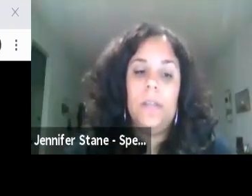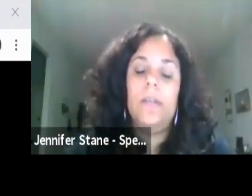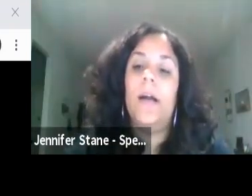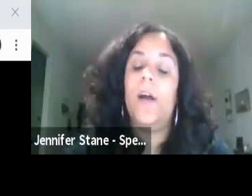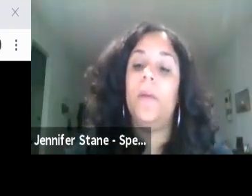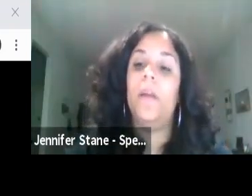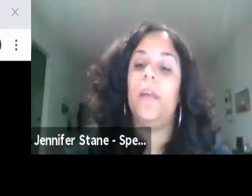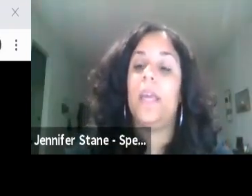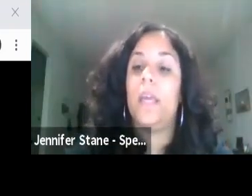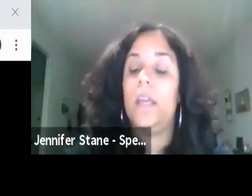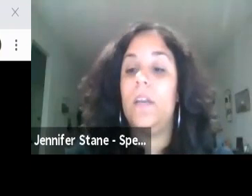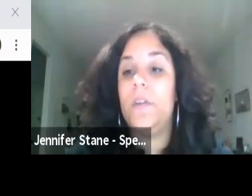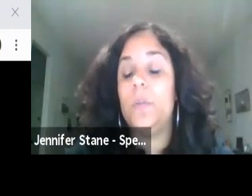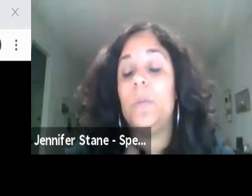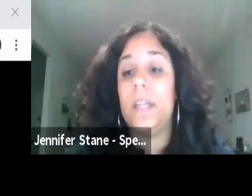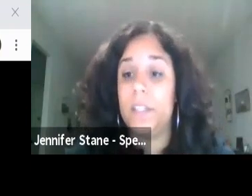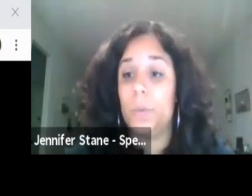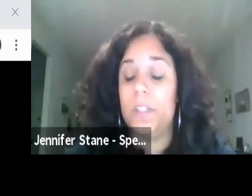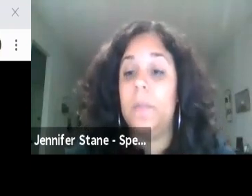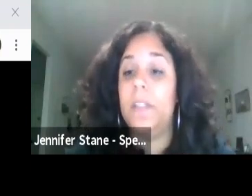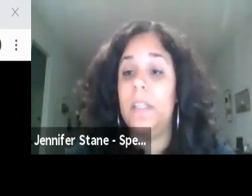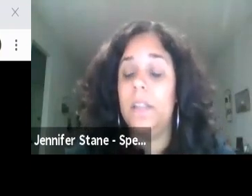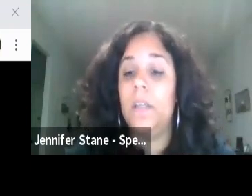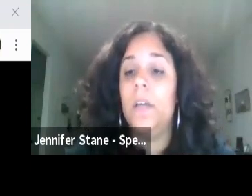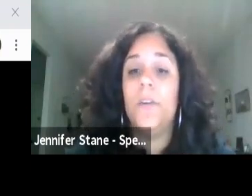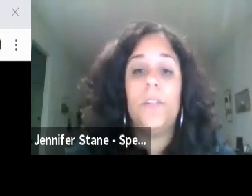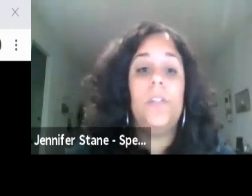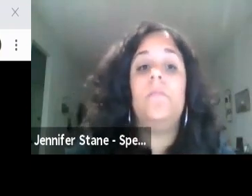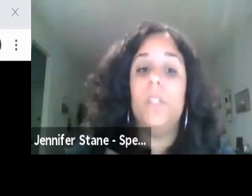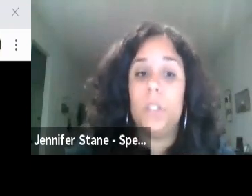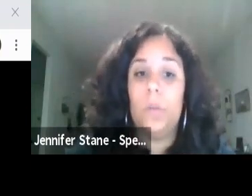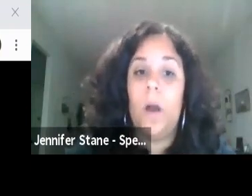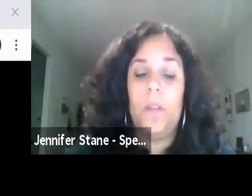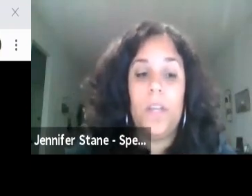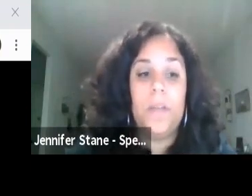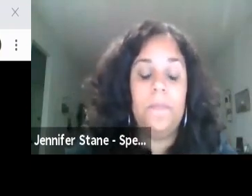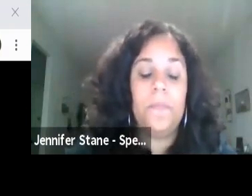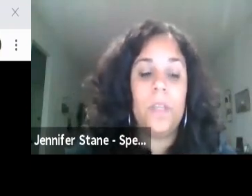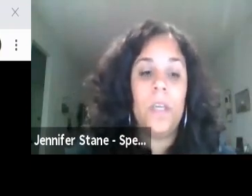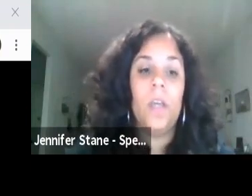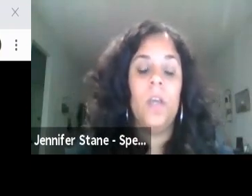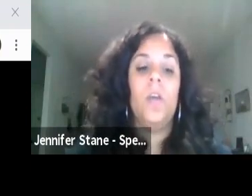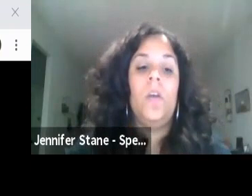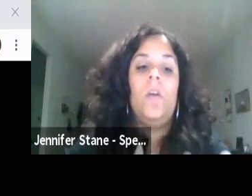conditions in individuals with intellectual disabilities versus the general population,